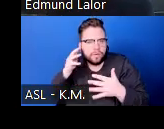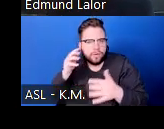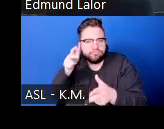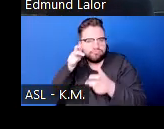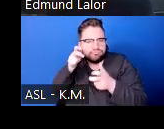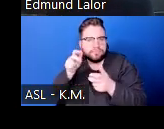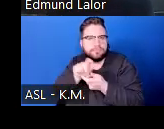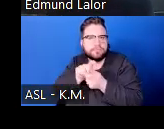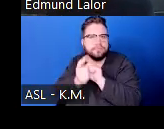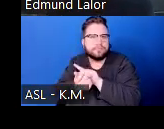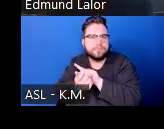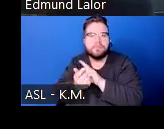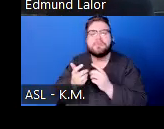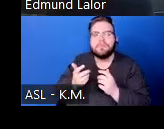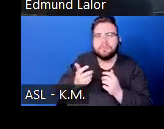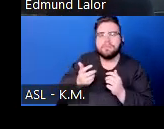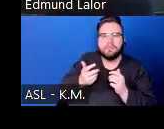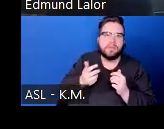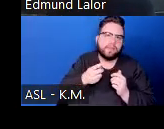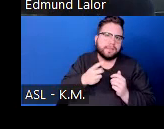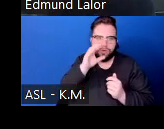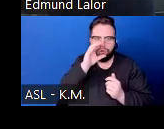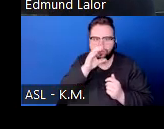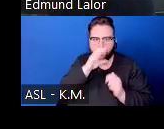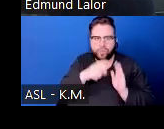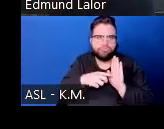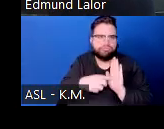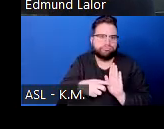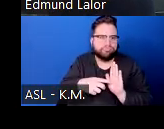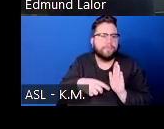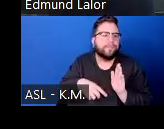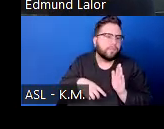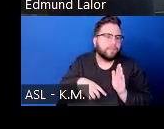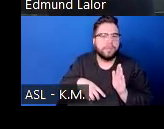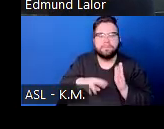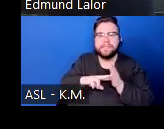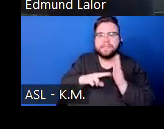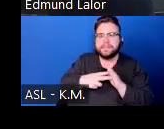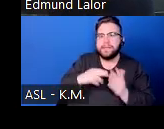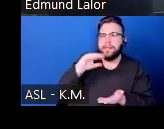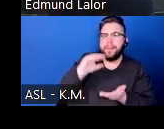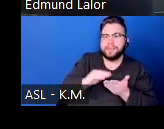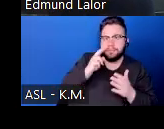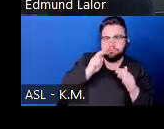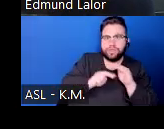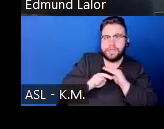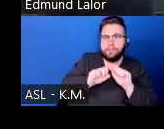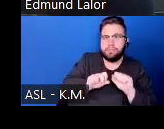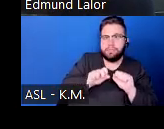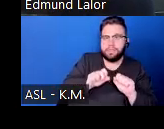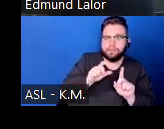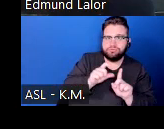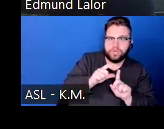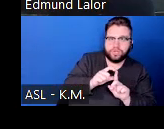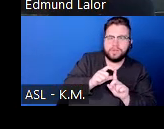word. So this is depicted just in a cartoon format here on this slide. The less predictable a word was, the stronger your